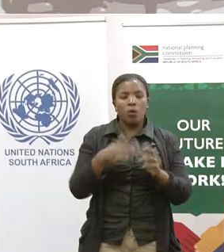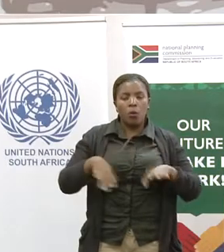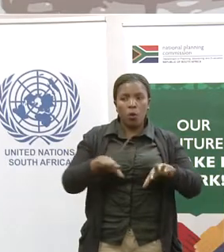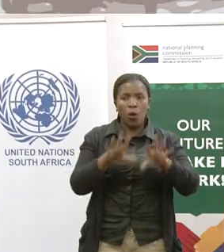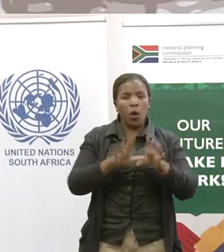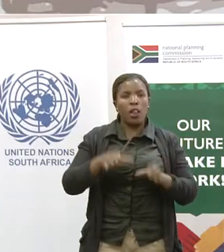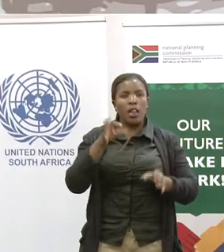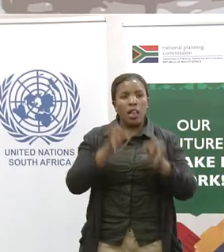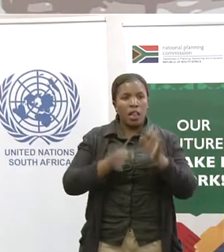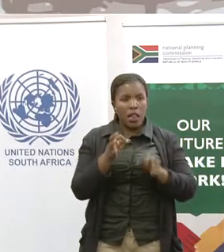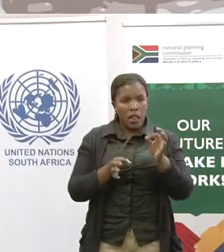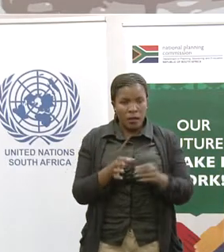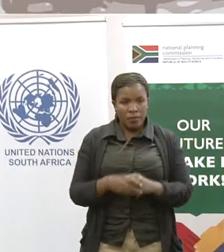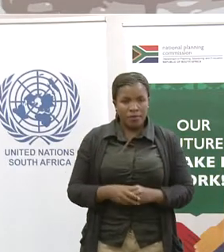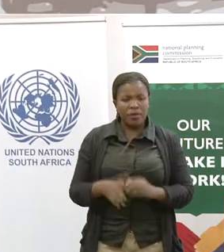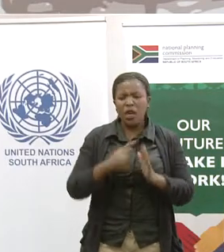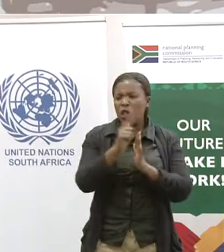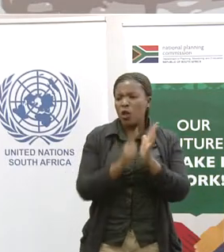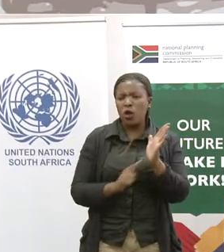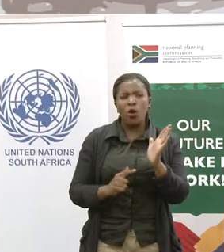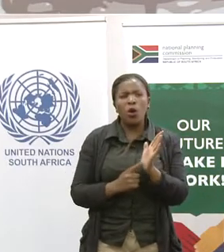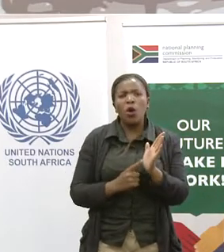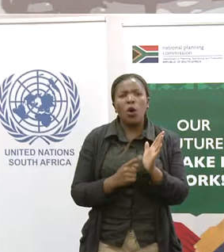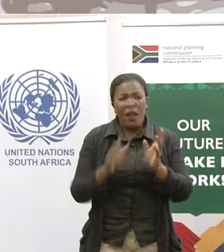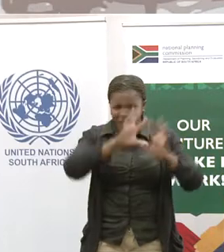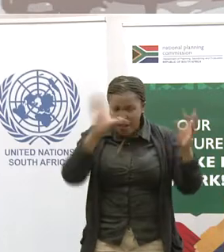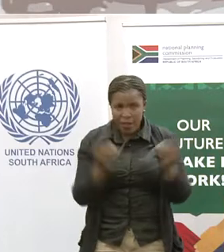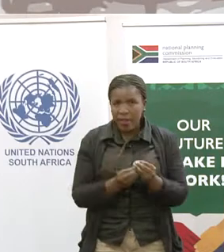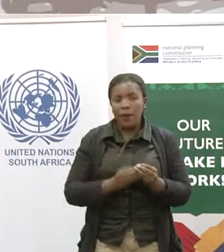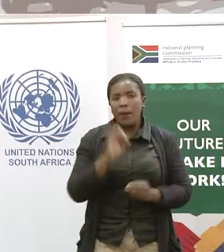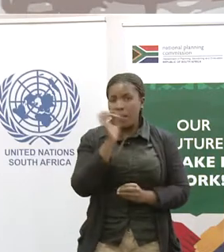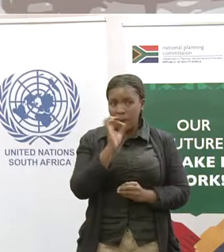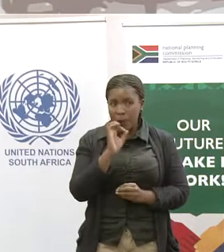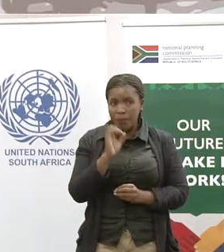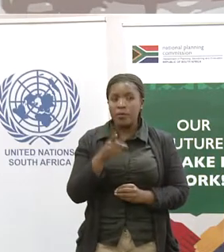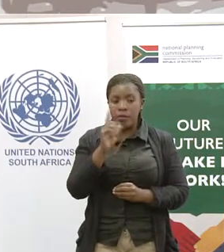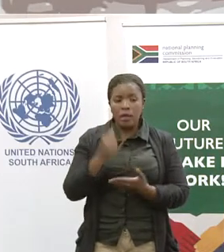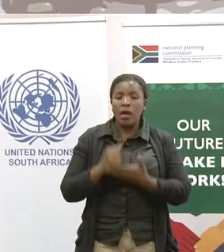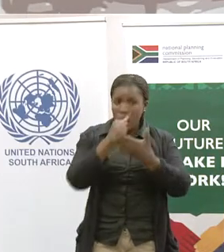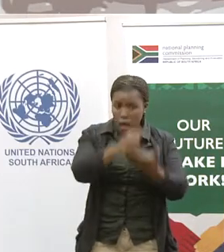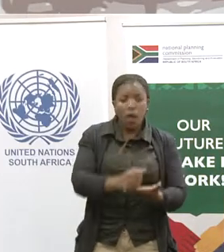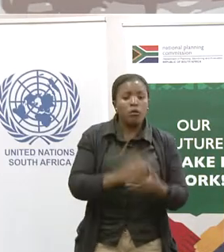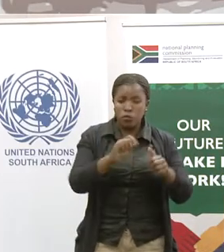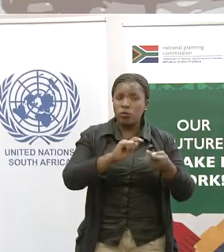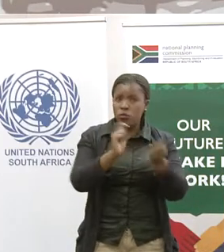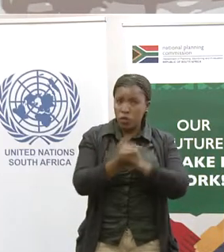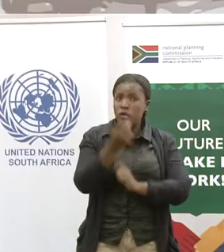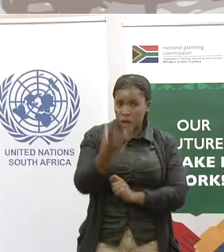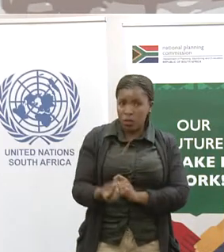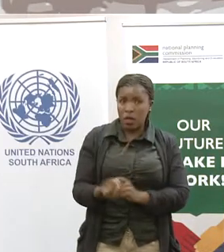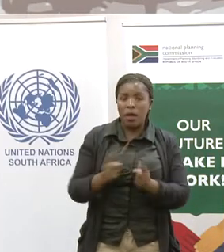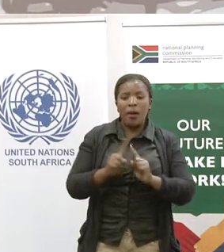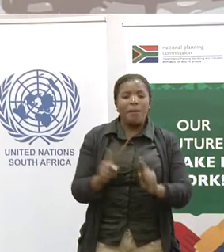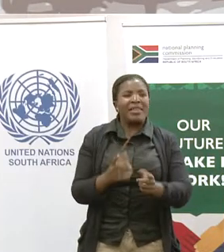discrimination. The law, as we all know, is not everything. Despite positive changes in laws, there is still a lack